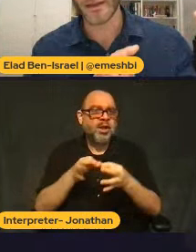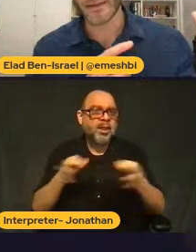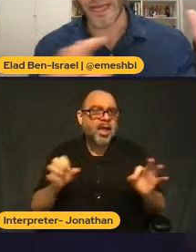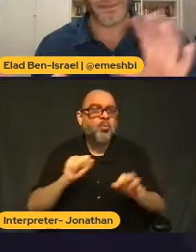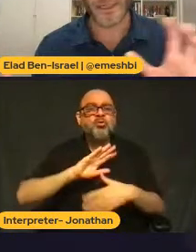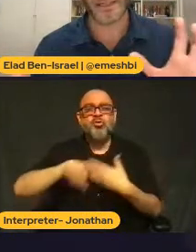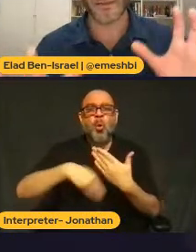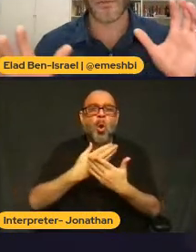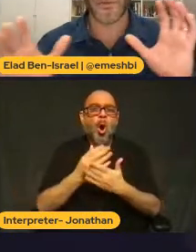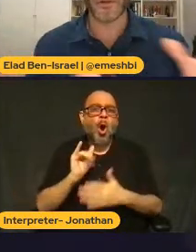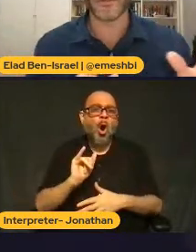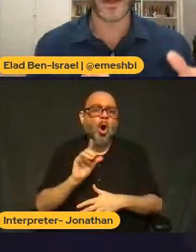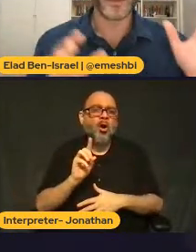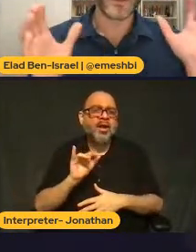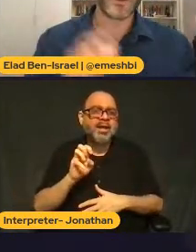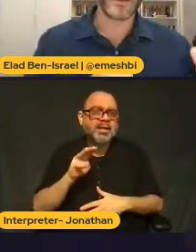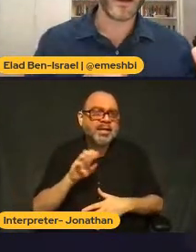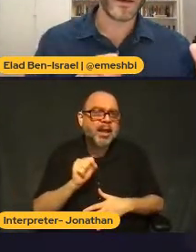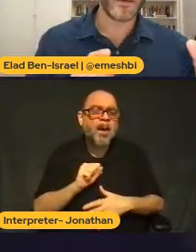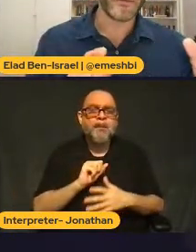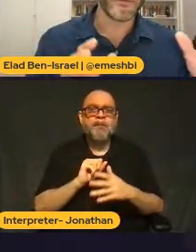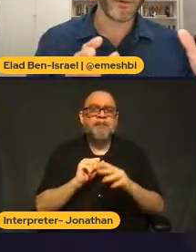idioms and type system from